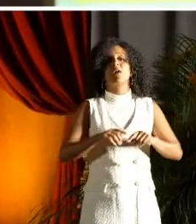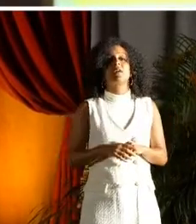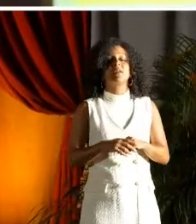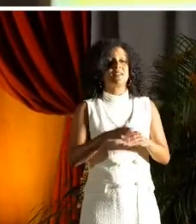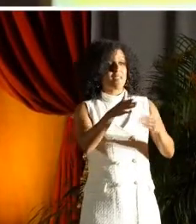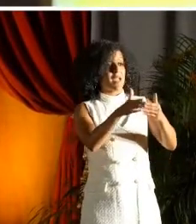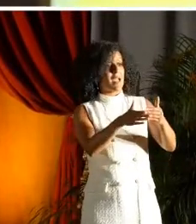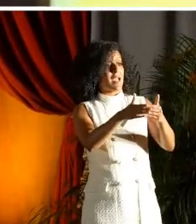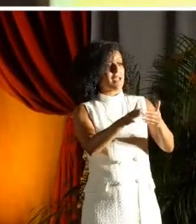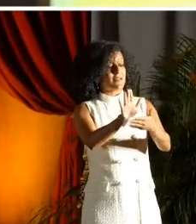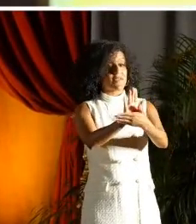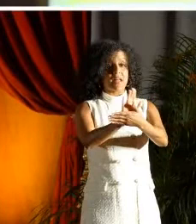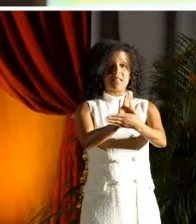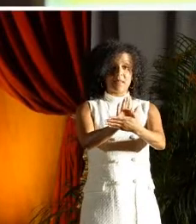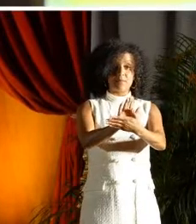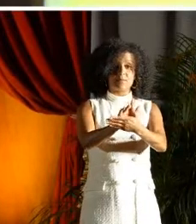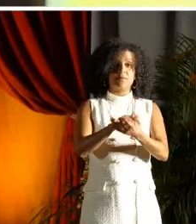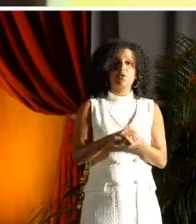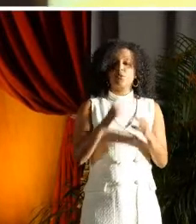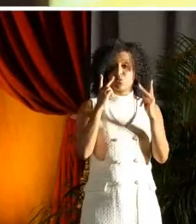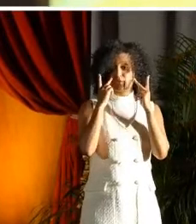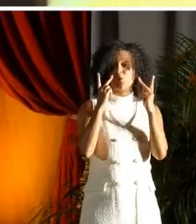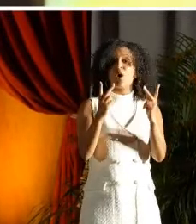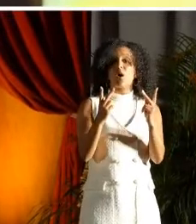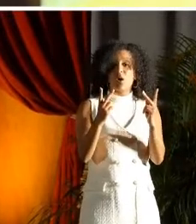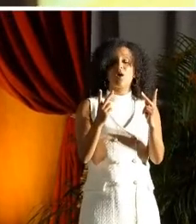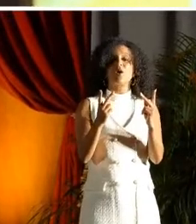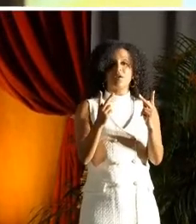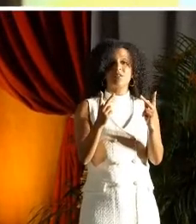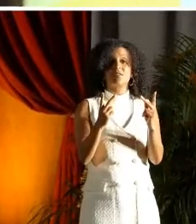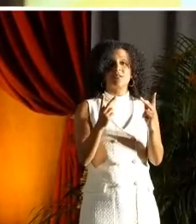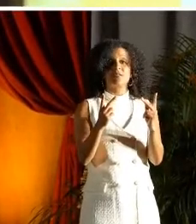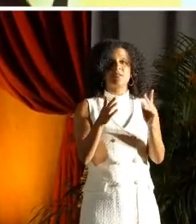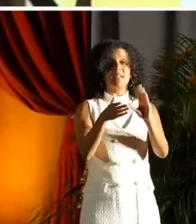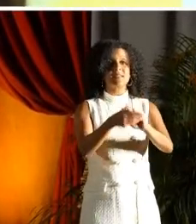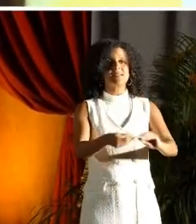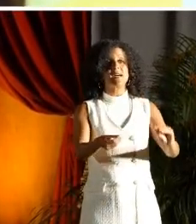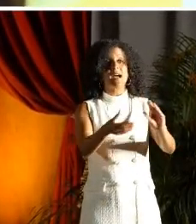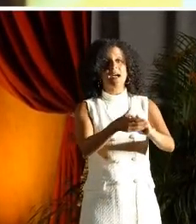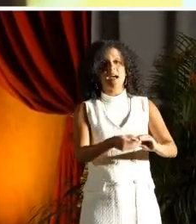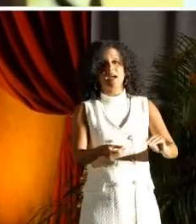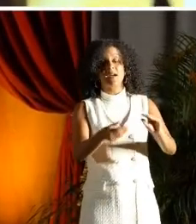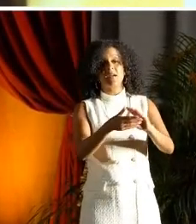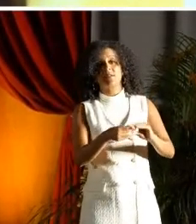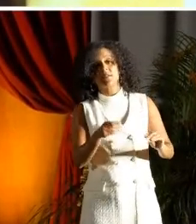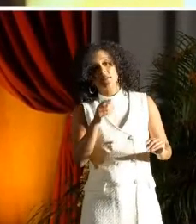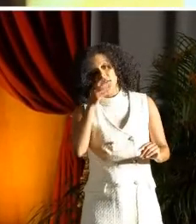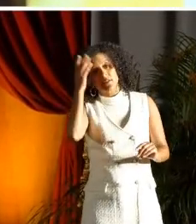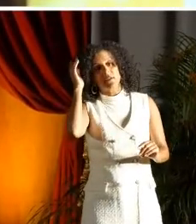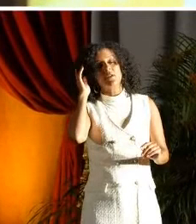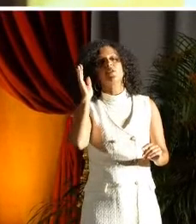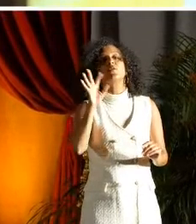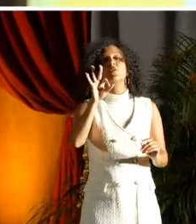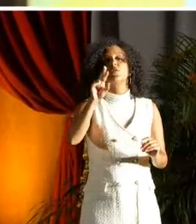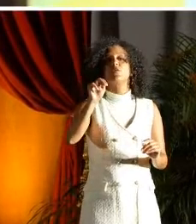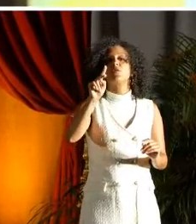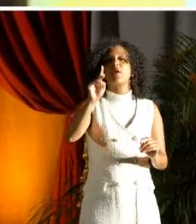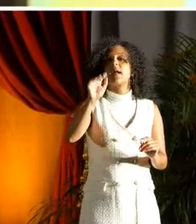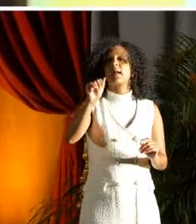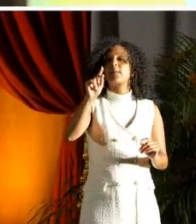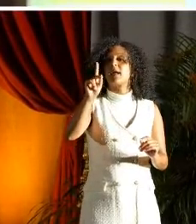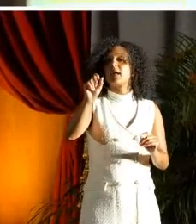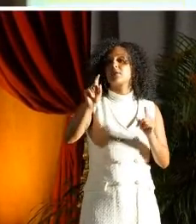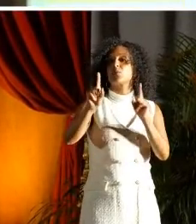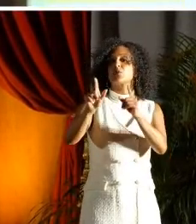Toward the end of the clip, you saw where they said that Reuben Anderson and Fred Banks brought a